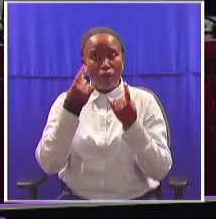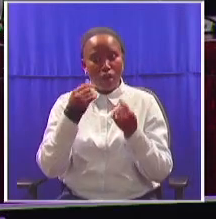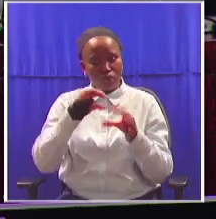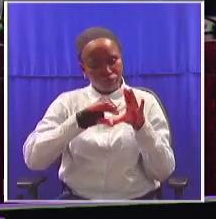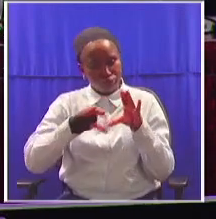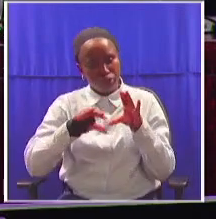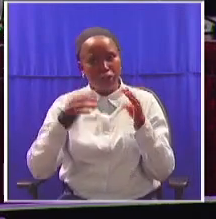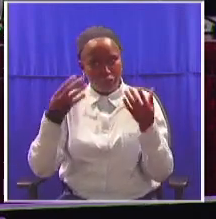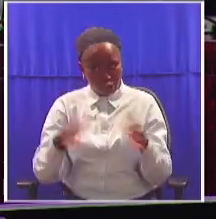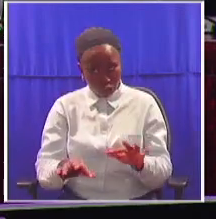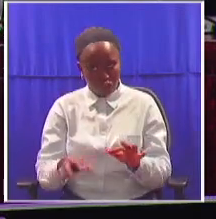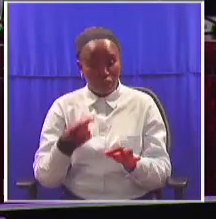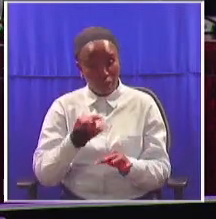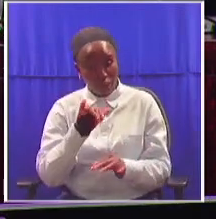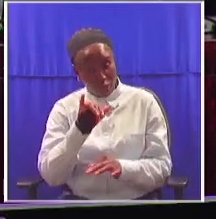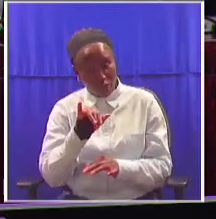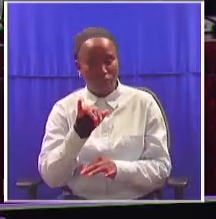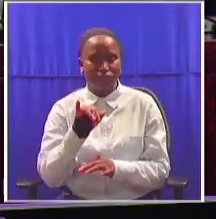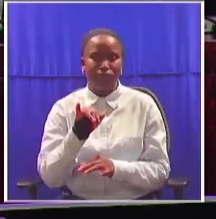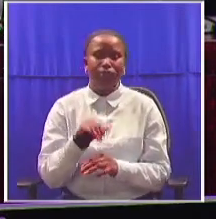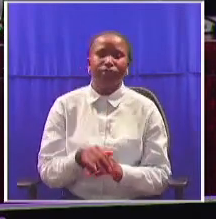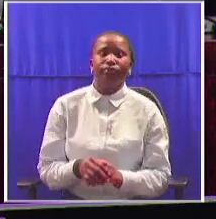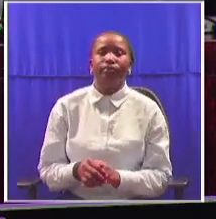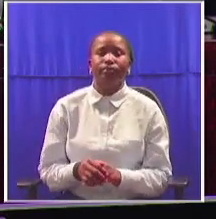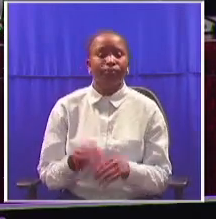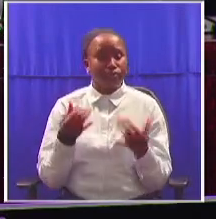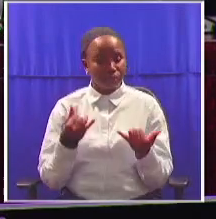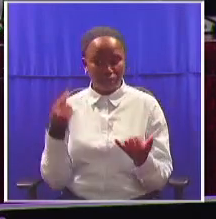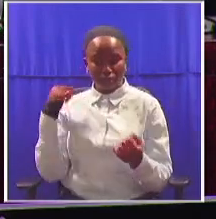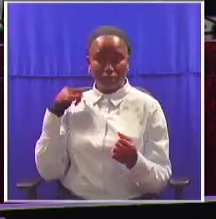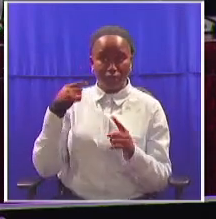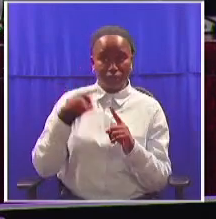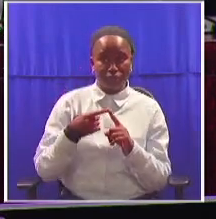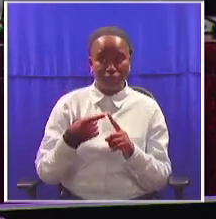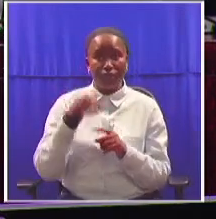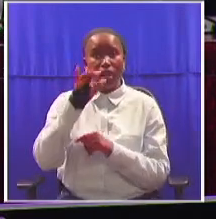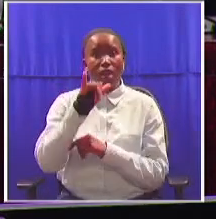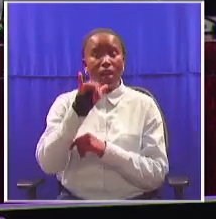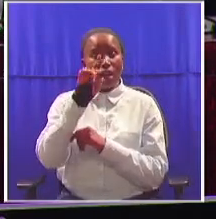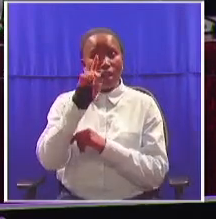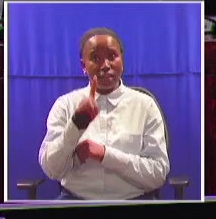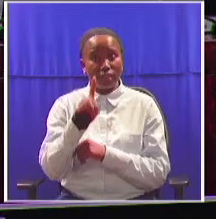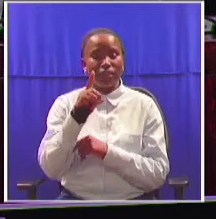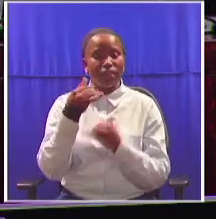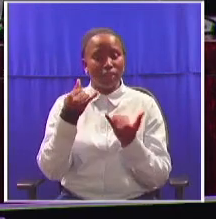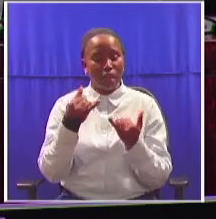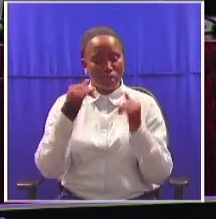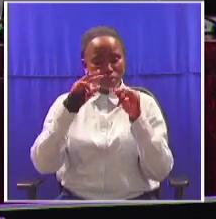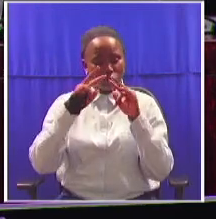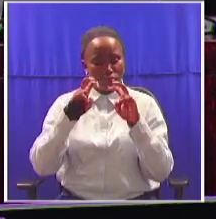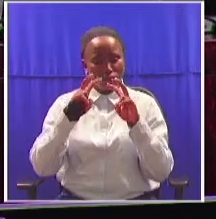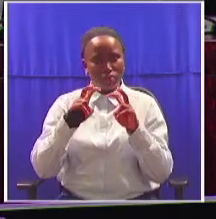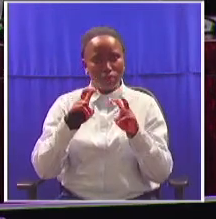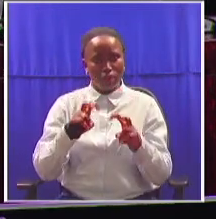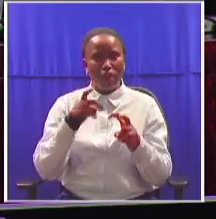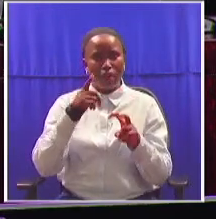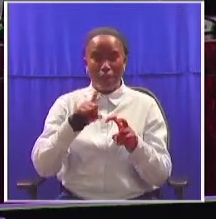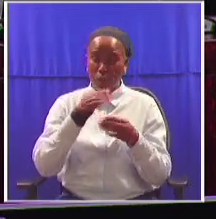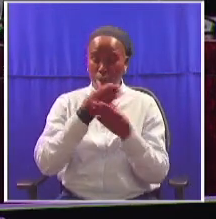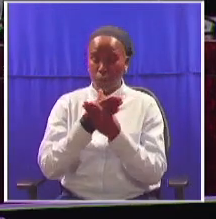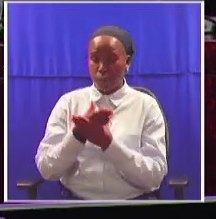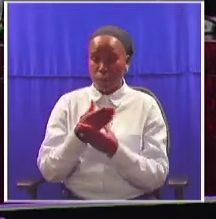well. To date, the ID is involved in investigating 10 major categories of